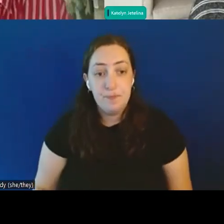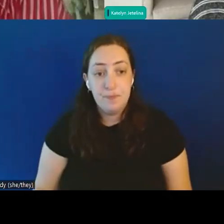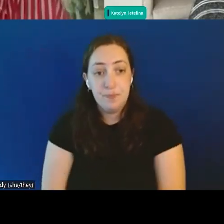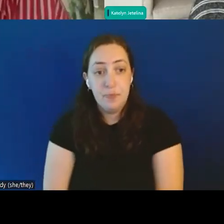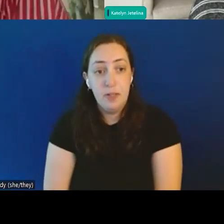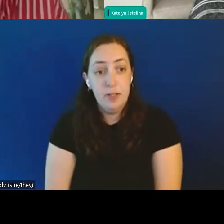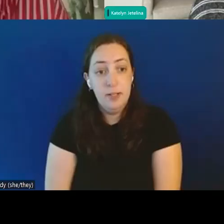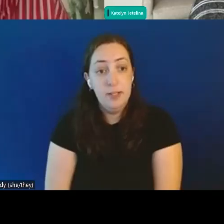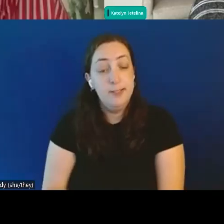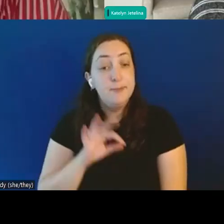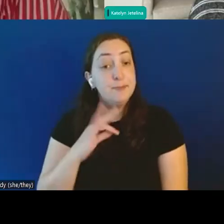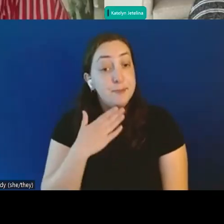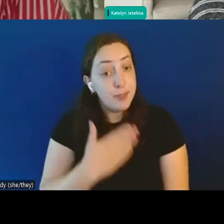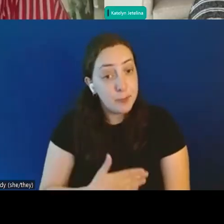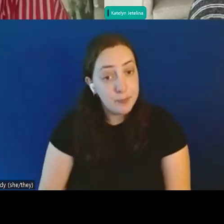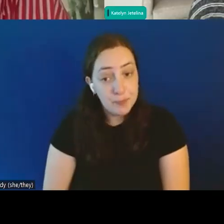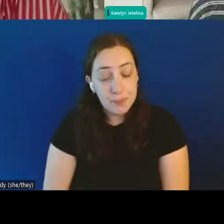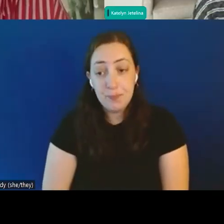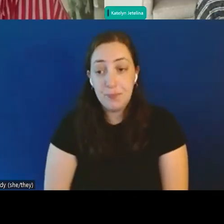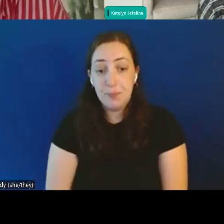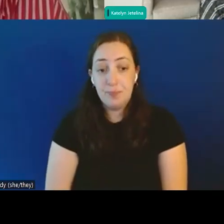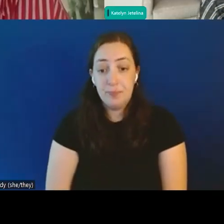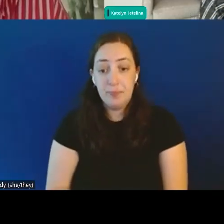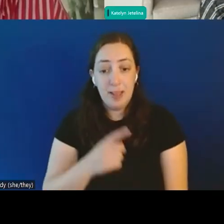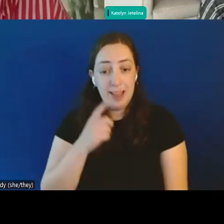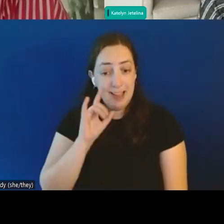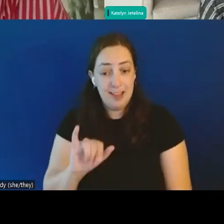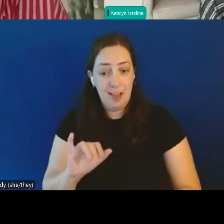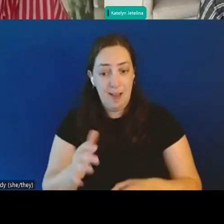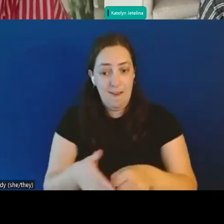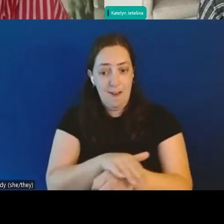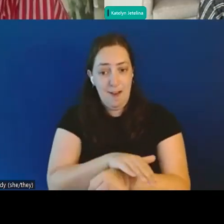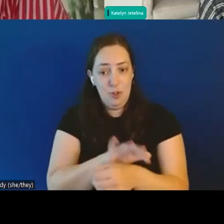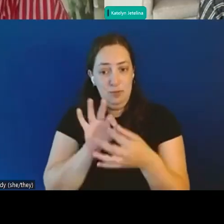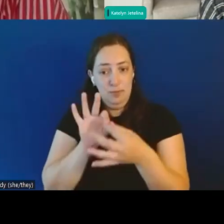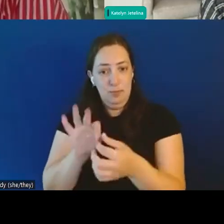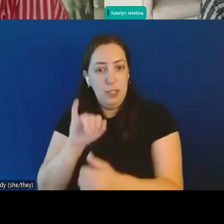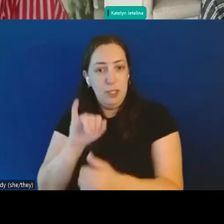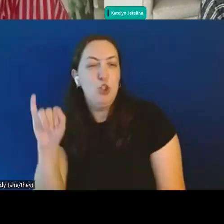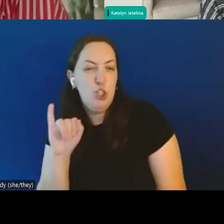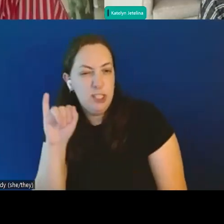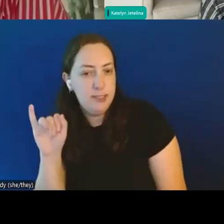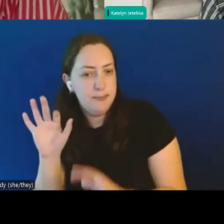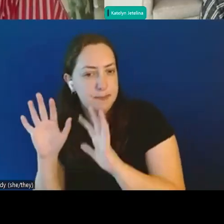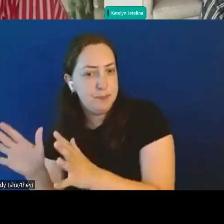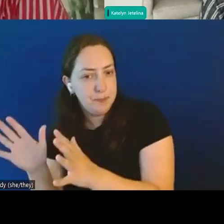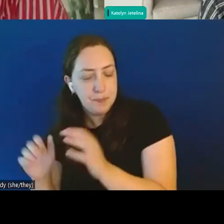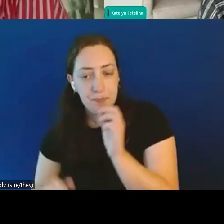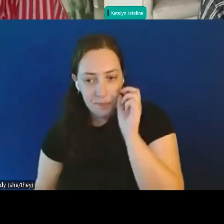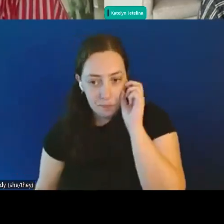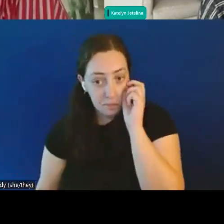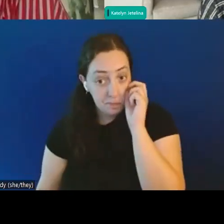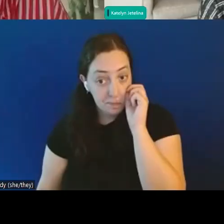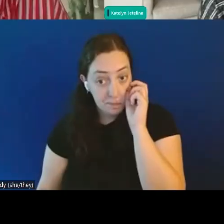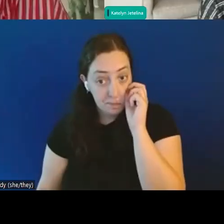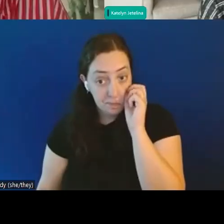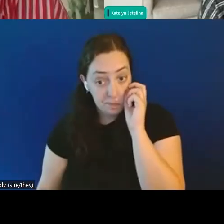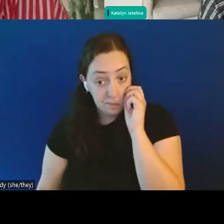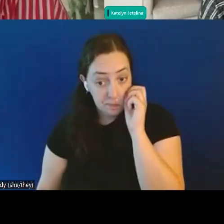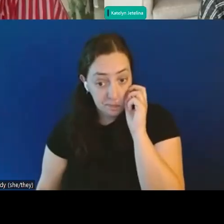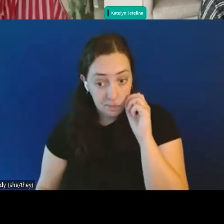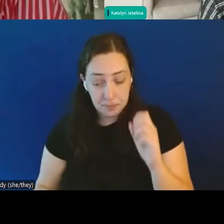So thank you. That's that I think covers the insurance questions that I saw coming up in the